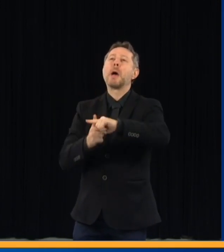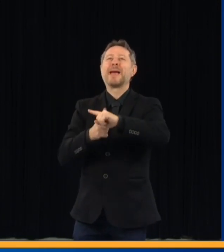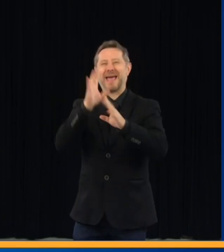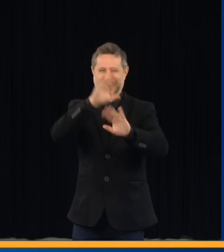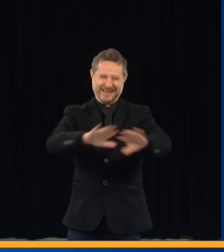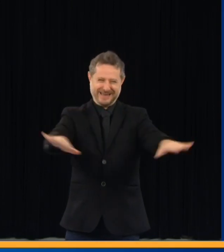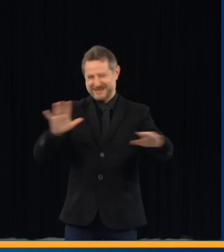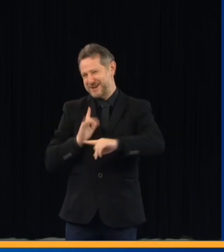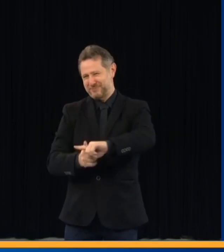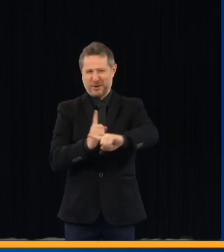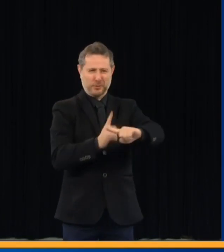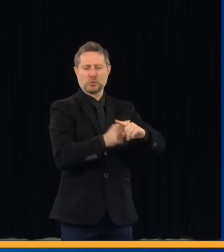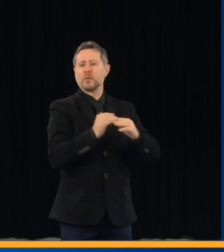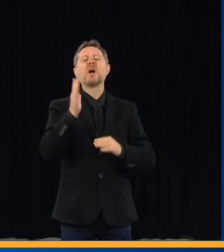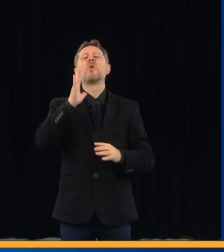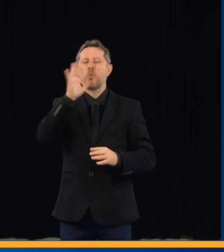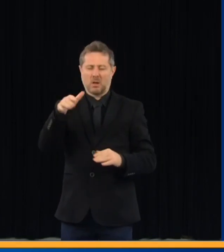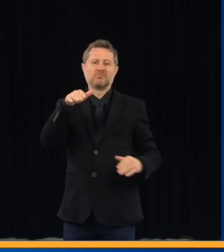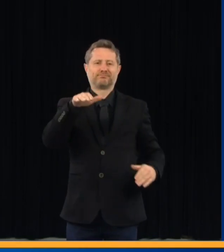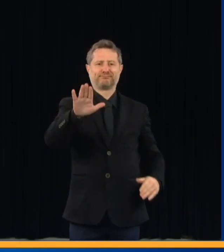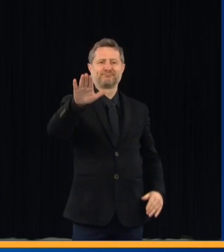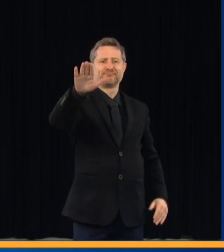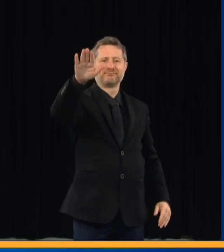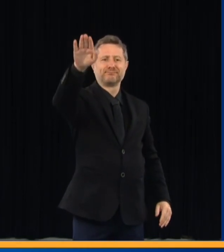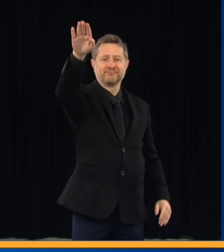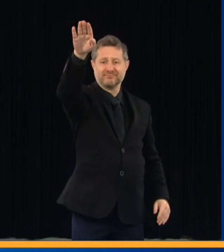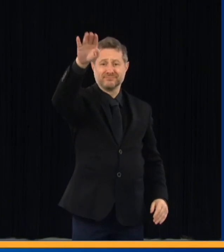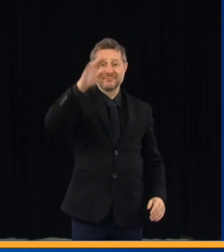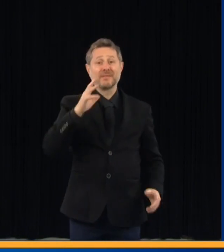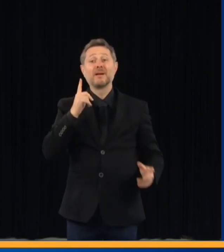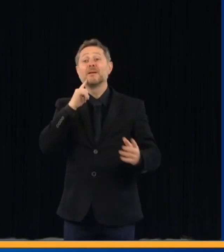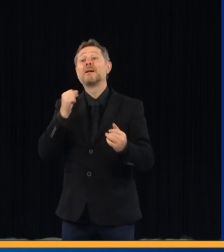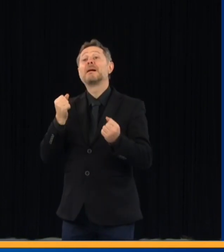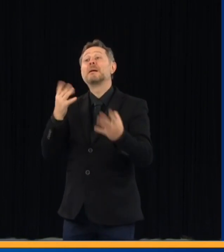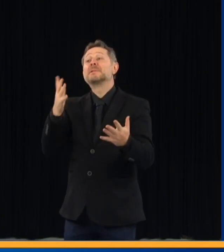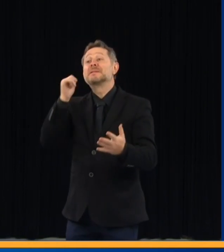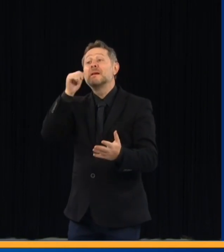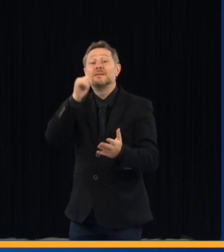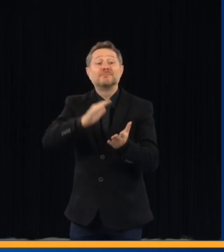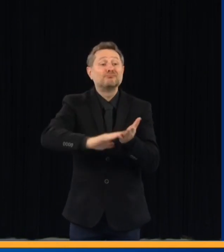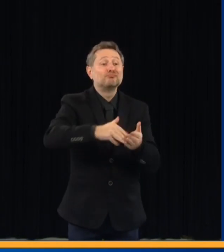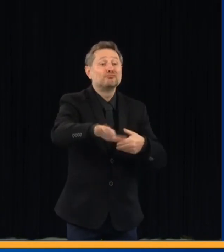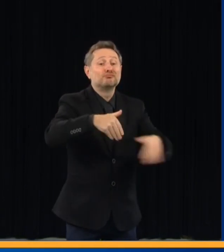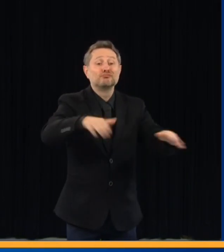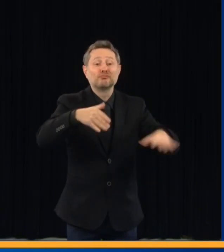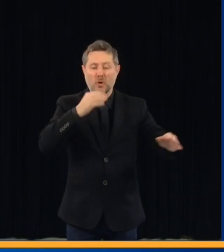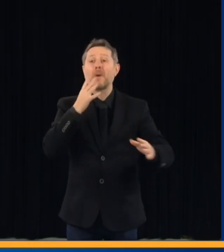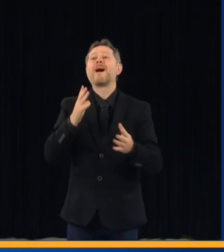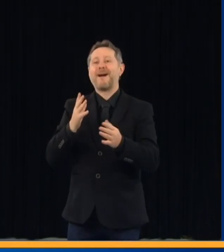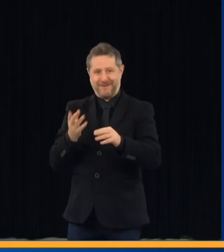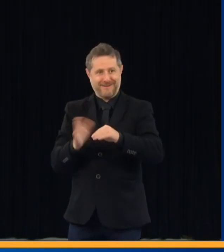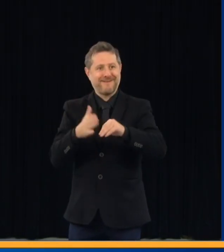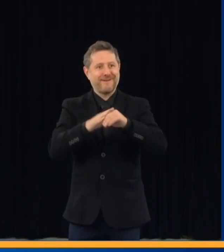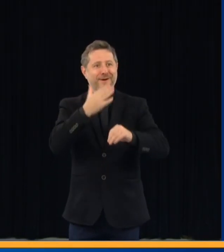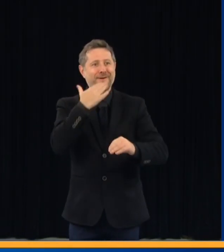Number of daily discharged is going way up. That's people going in, people going